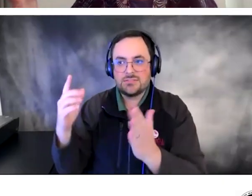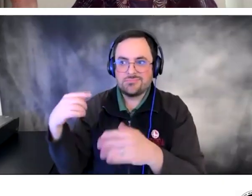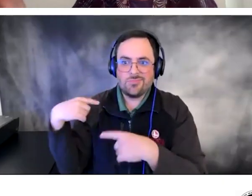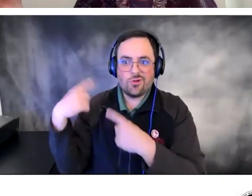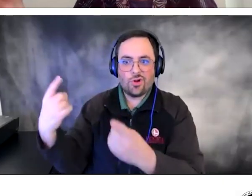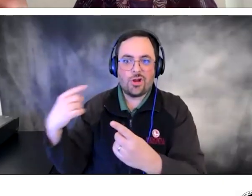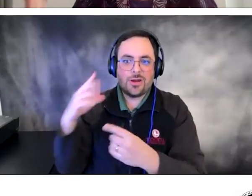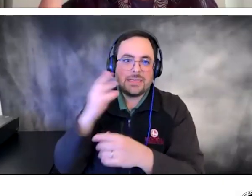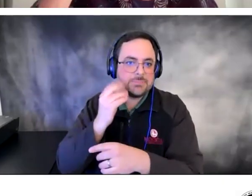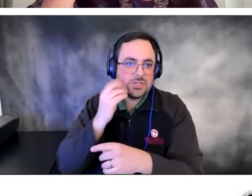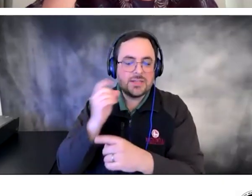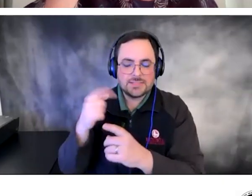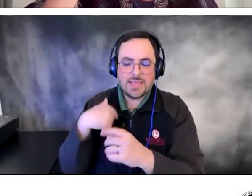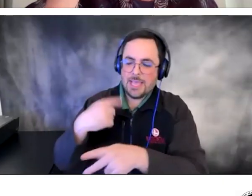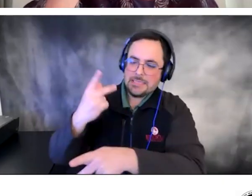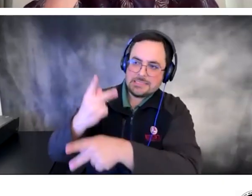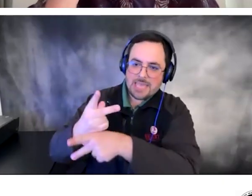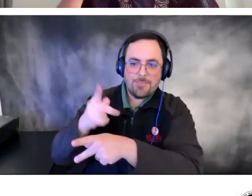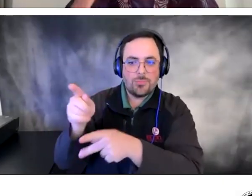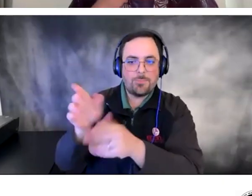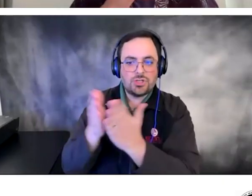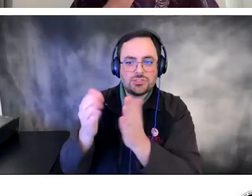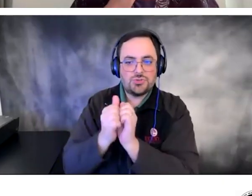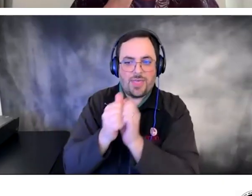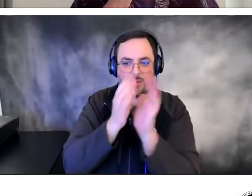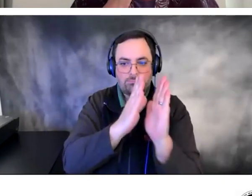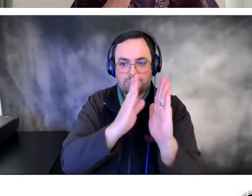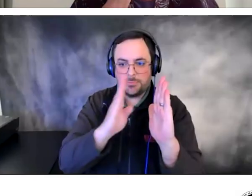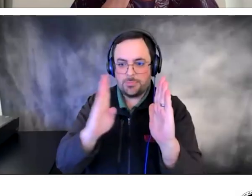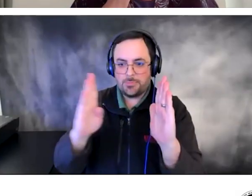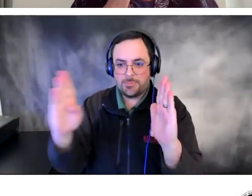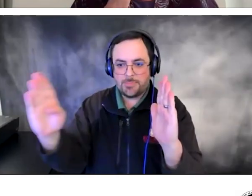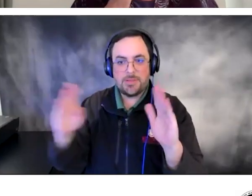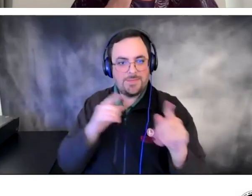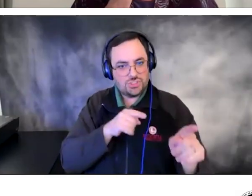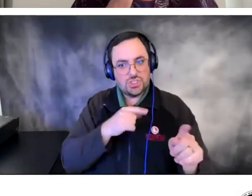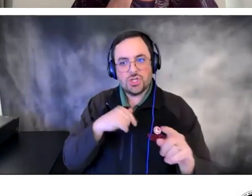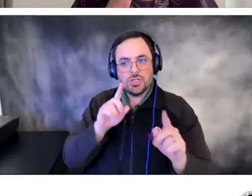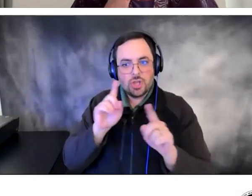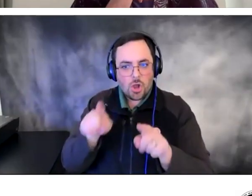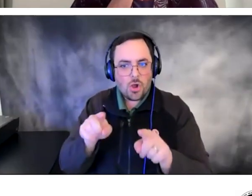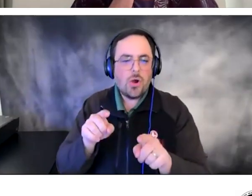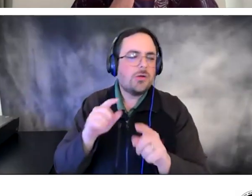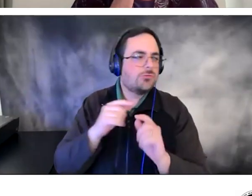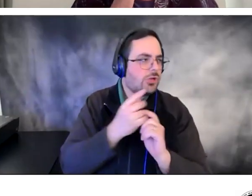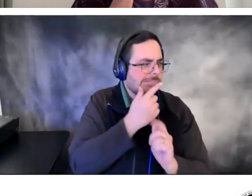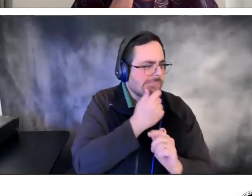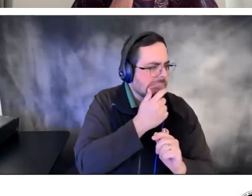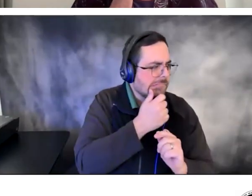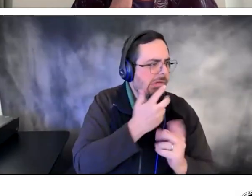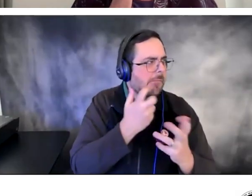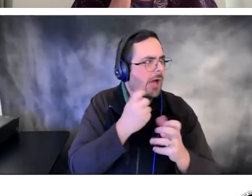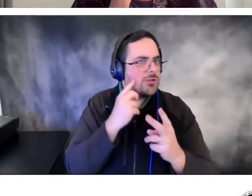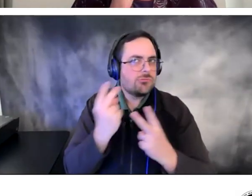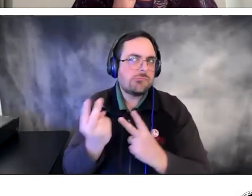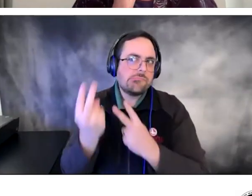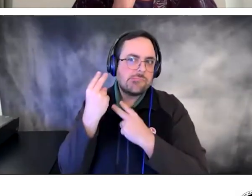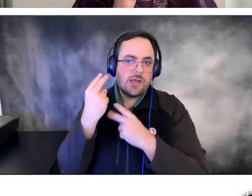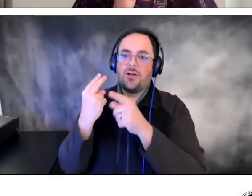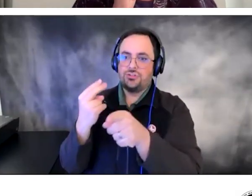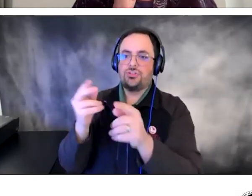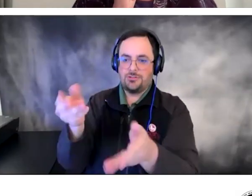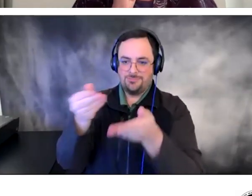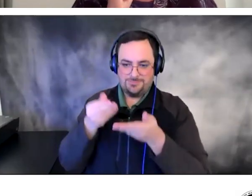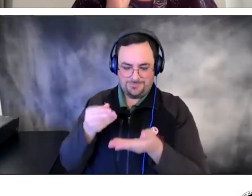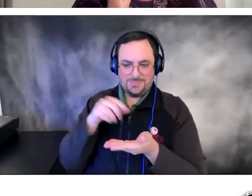school years in a single location, and they were accessible to her. And I thought, it occurs to me, this might be a